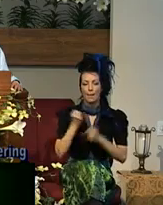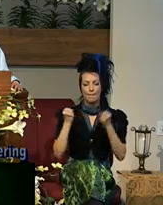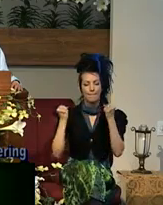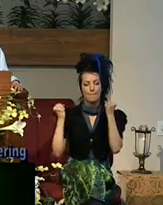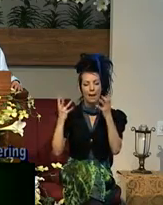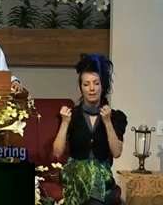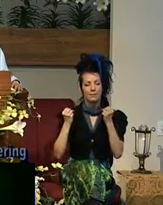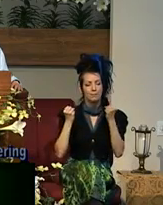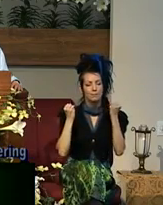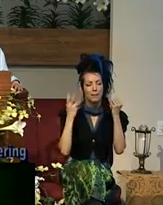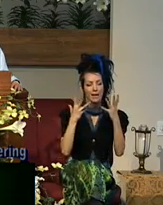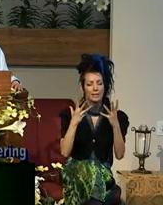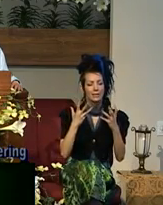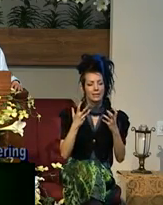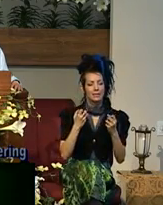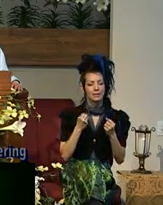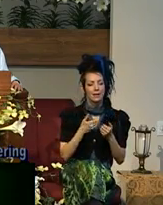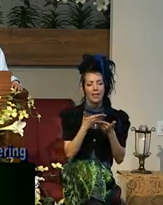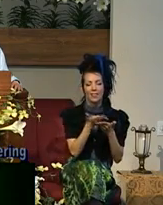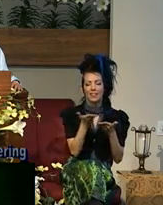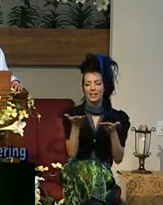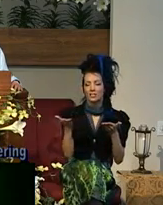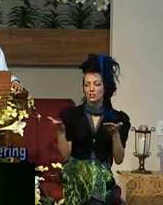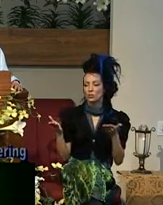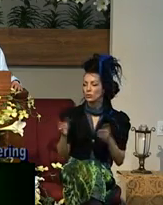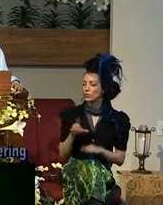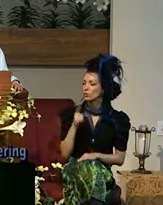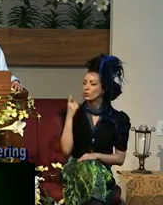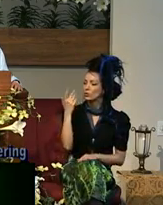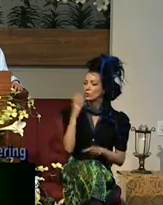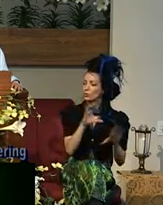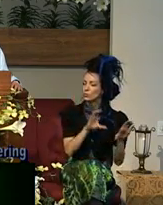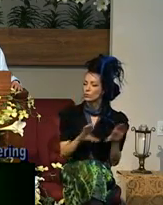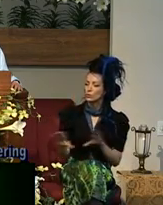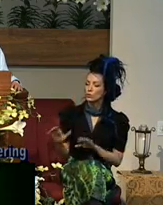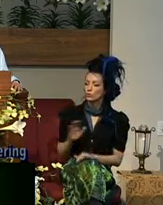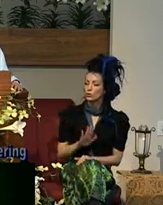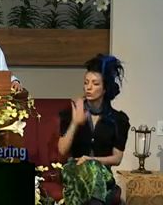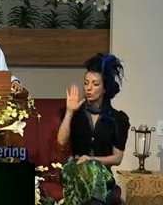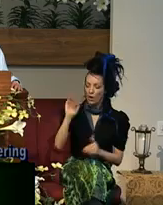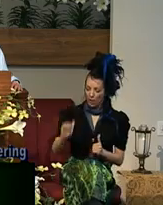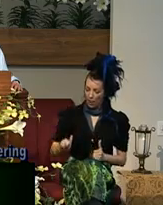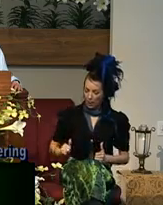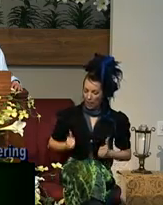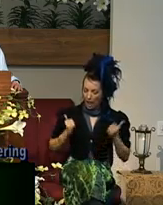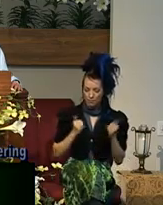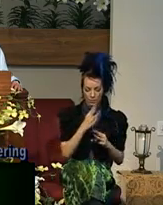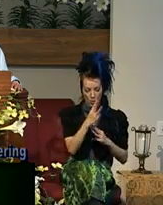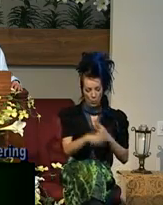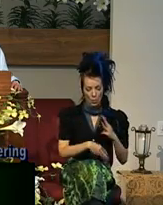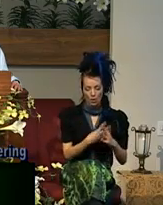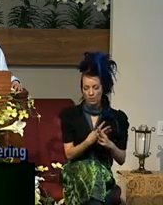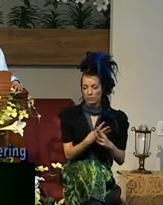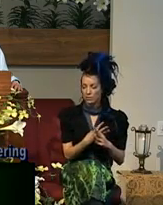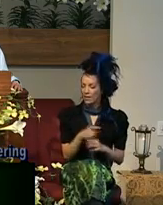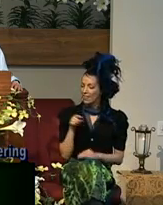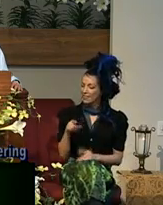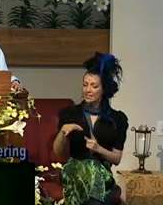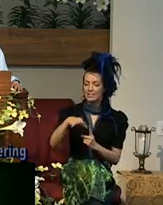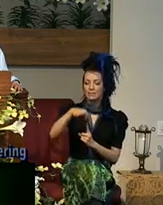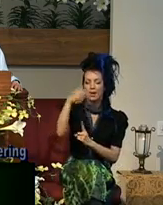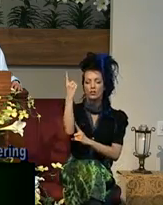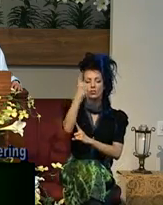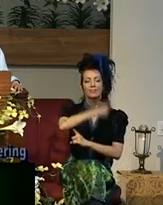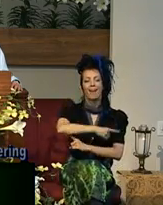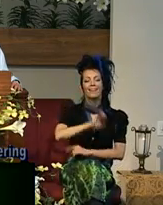many things that you do in our lives and in the world, never more so than on this special day,